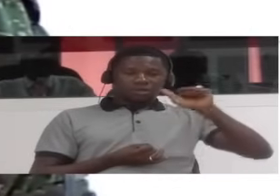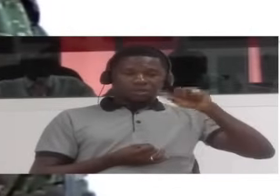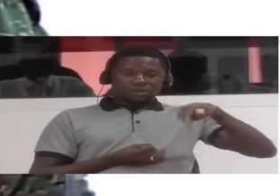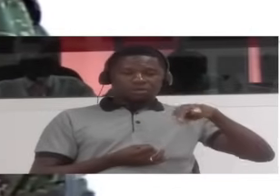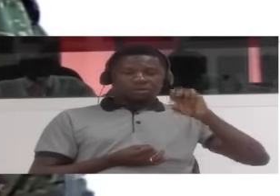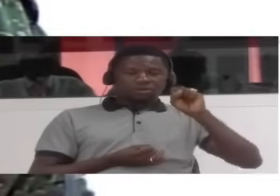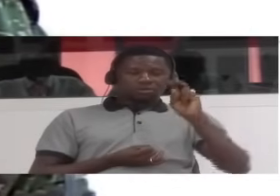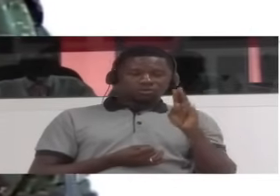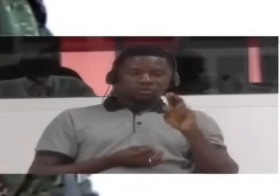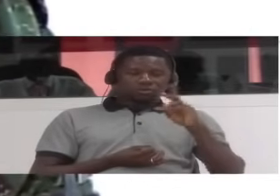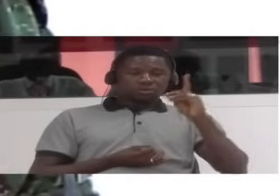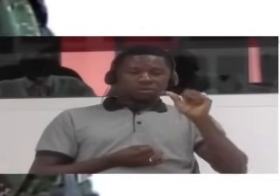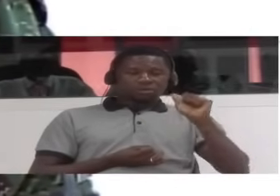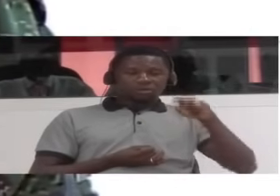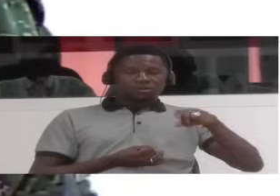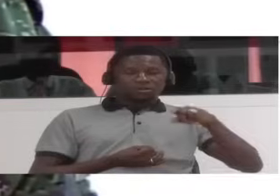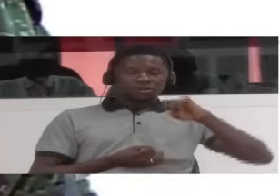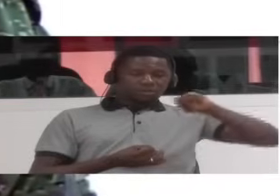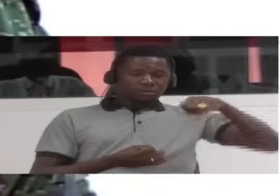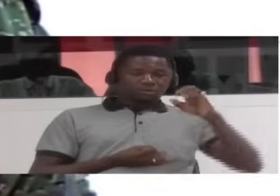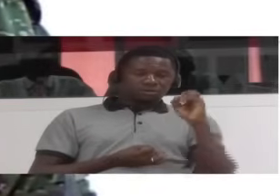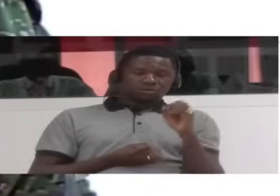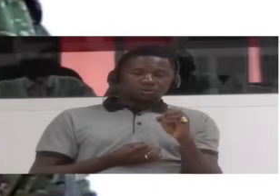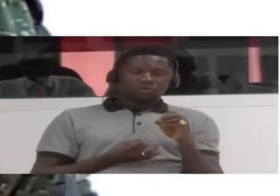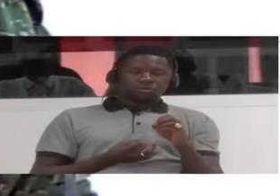Ansu Danjo, the late Balamin.